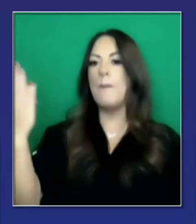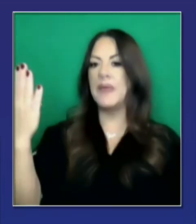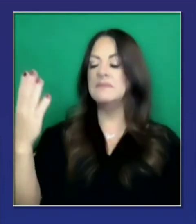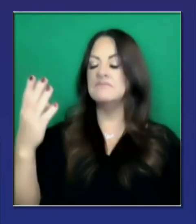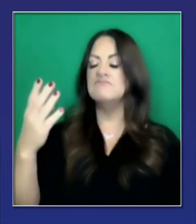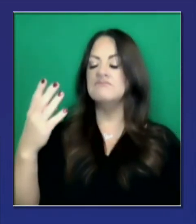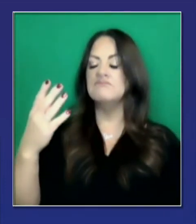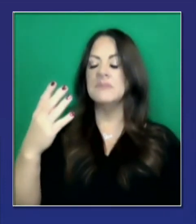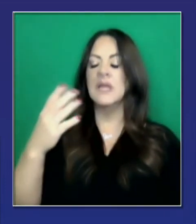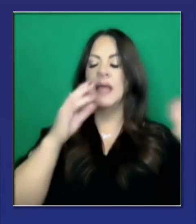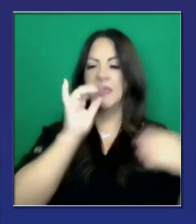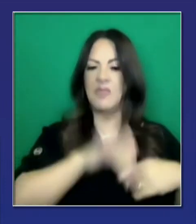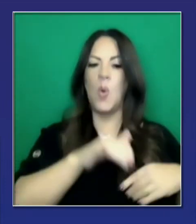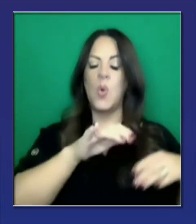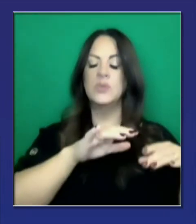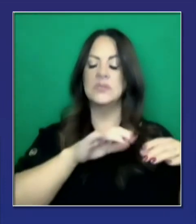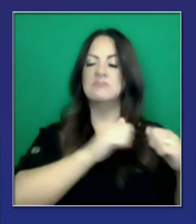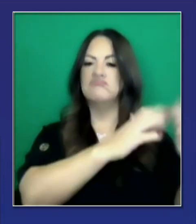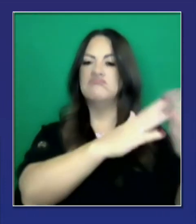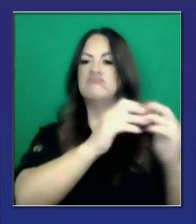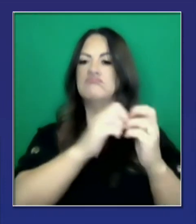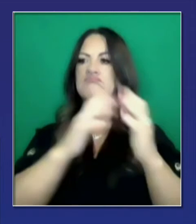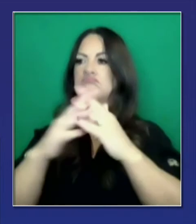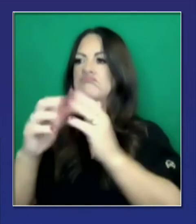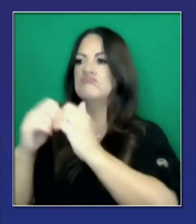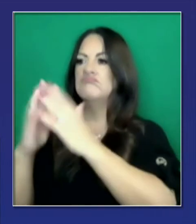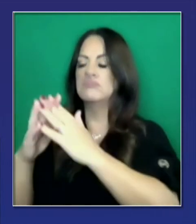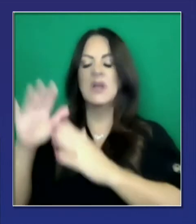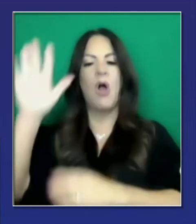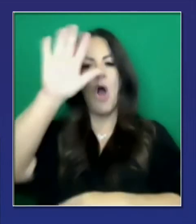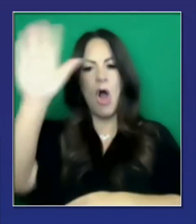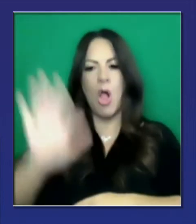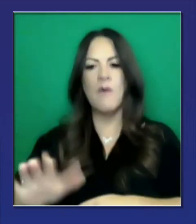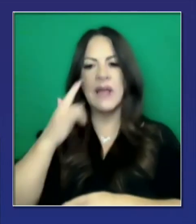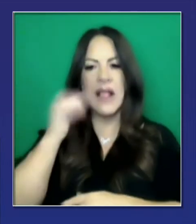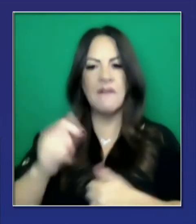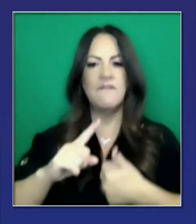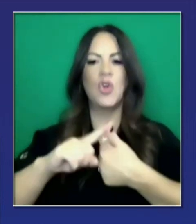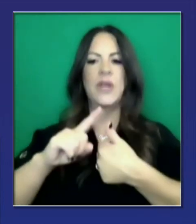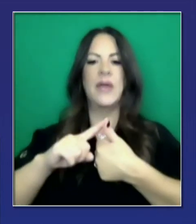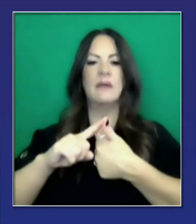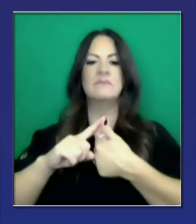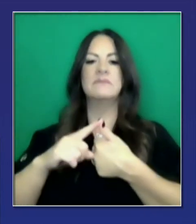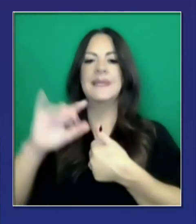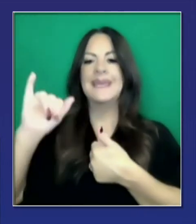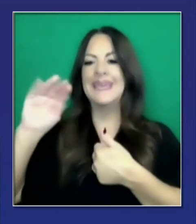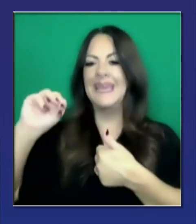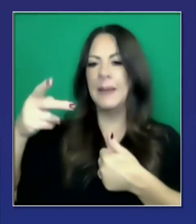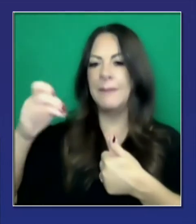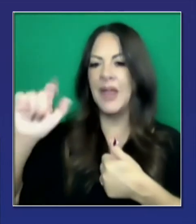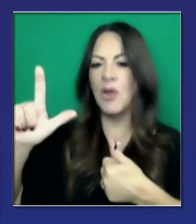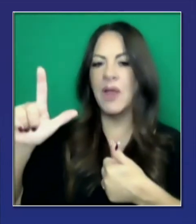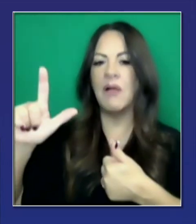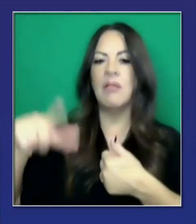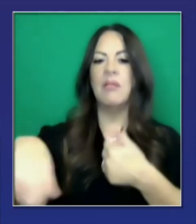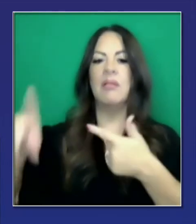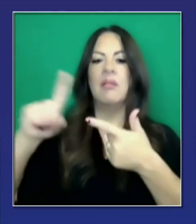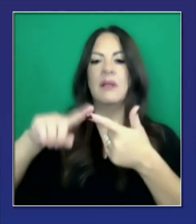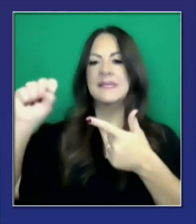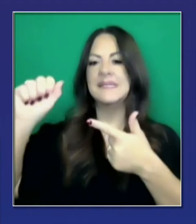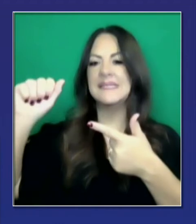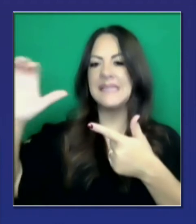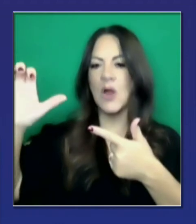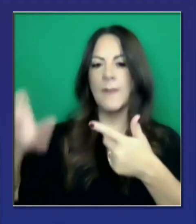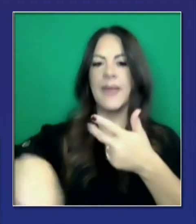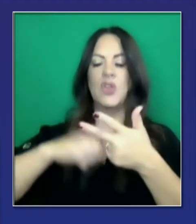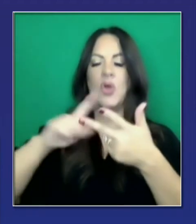California, Imperial Valley College down in Imperial County, obviously Sacramento Sleep Train, Porterville, Fairview, and then a new alternative care site